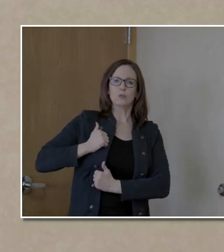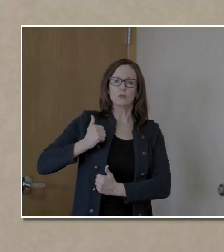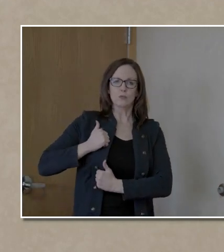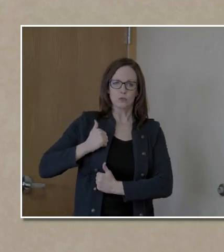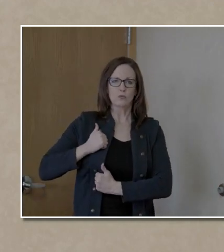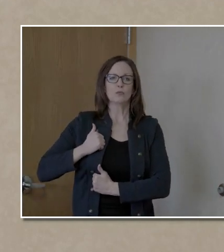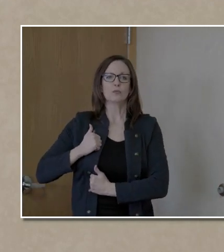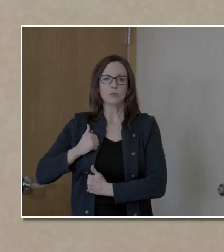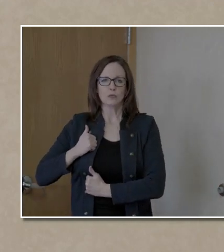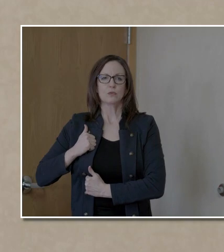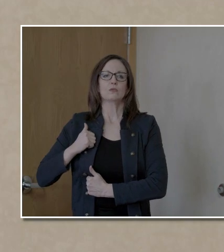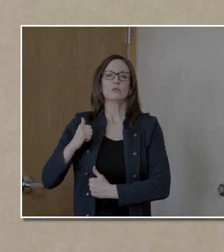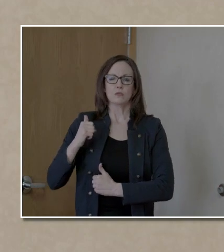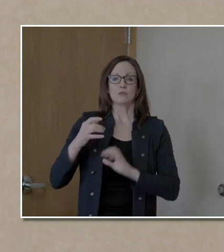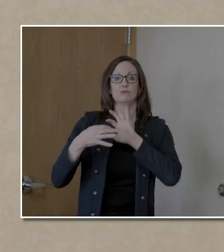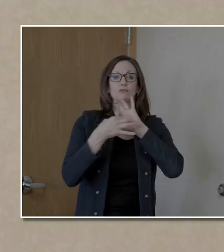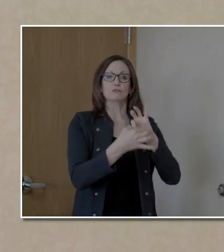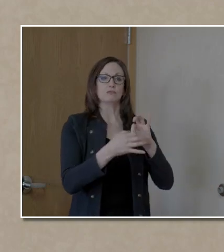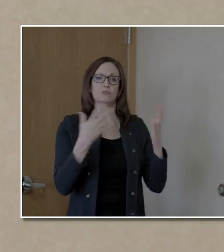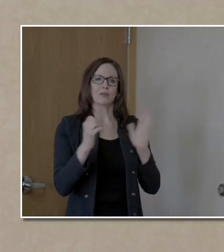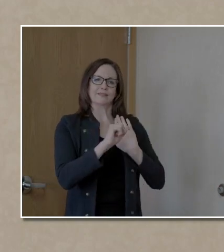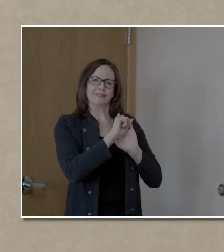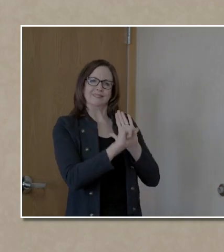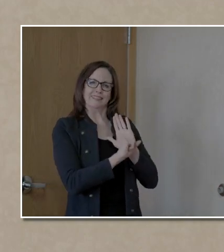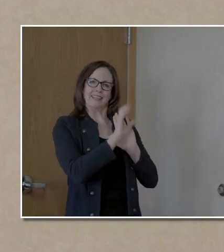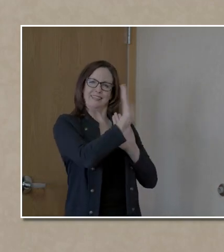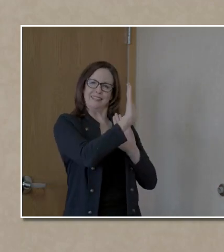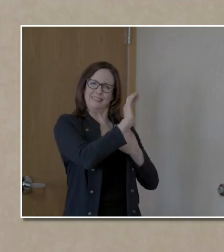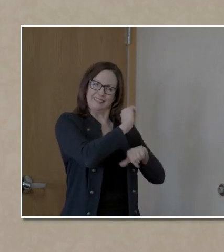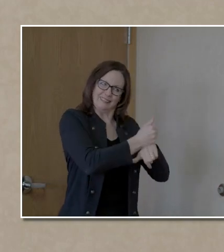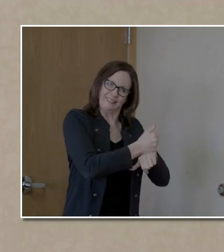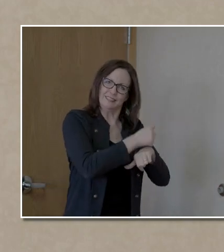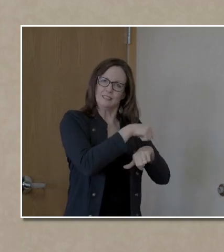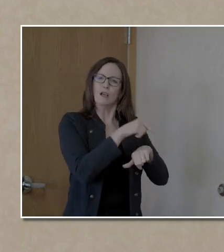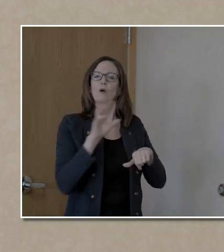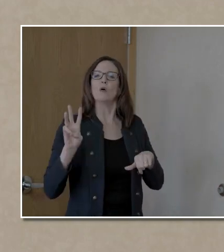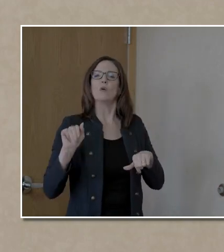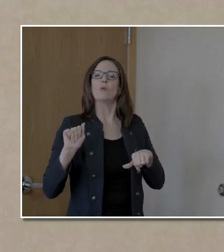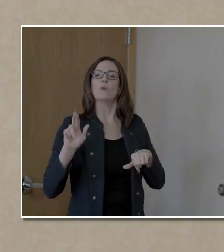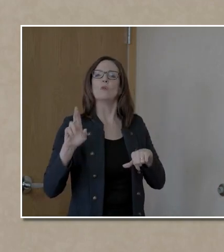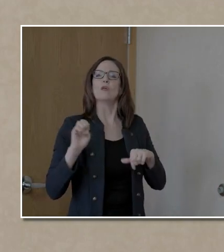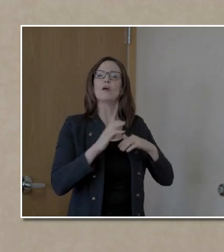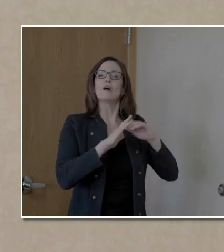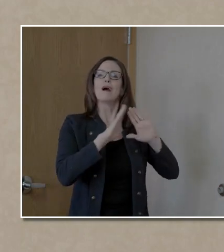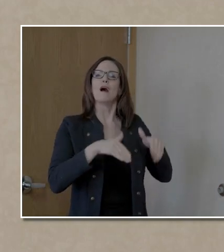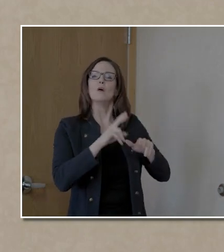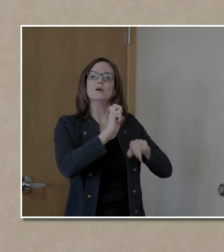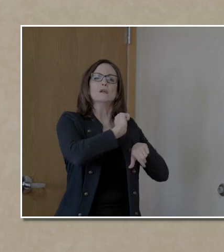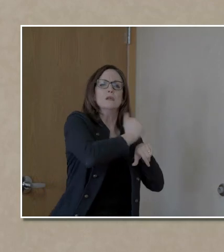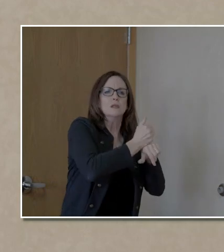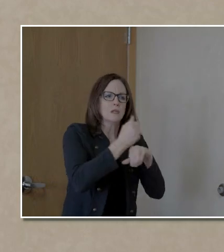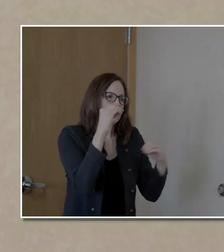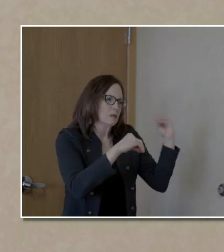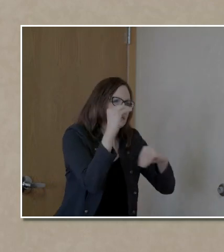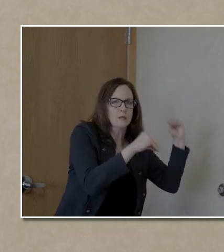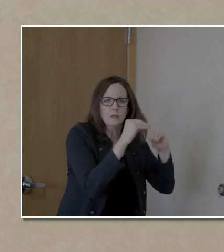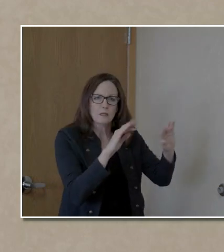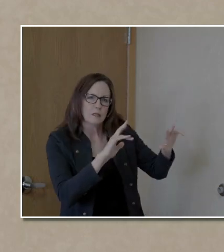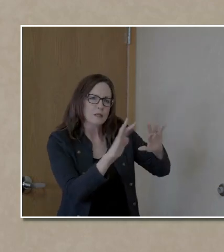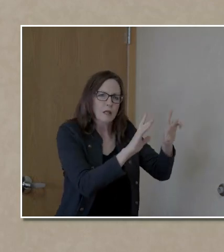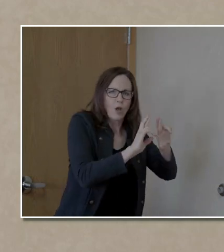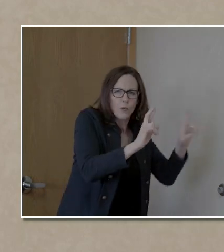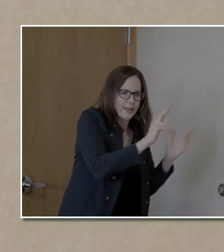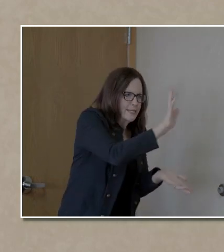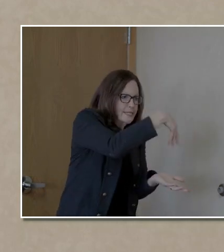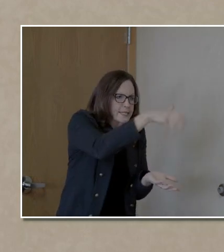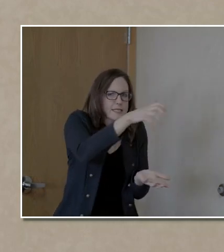redistributing them to areas in need. Another warehouse team reported last week to the alternate care facility at State Fair Park